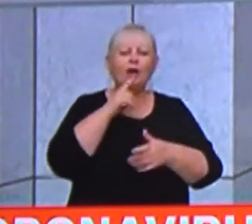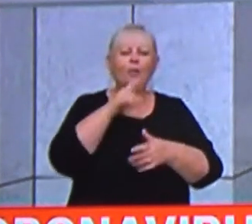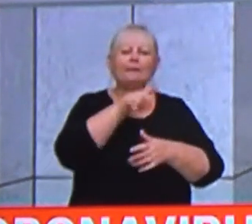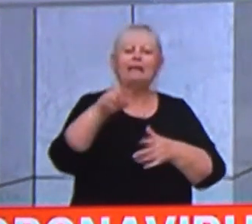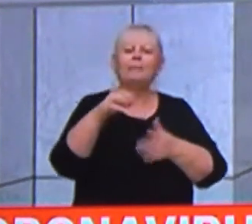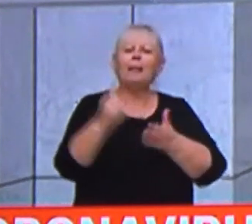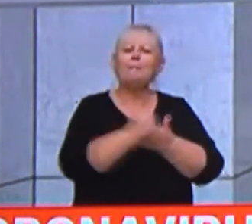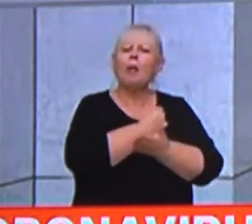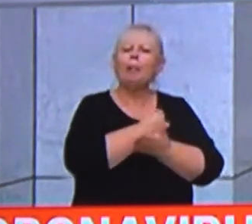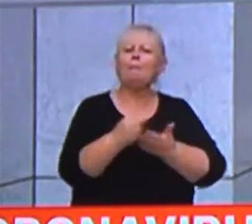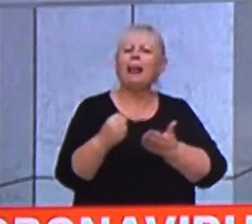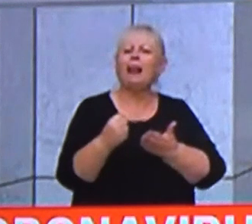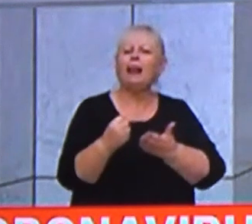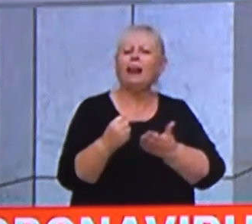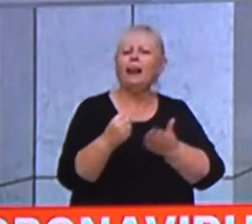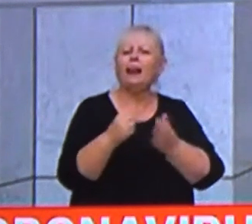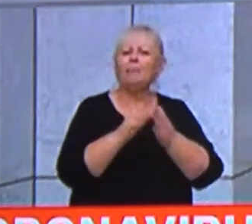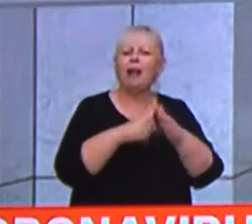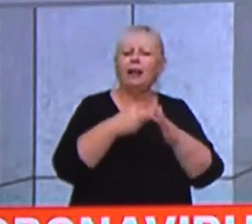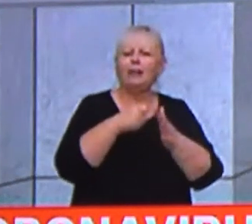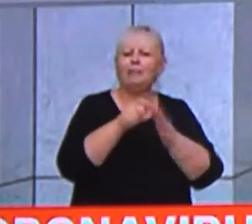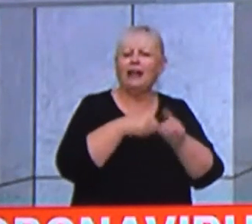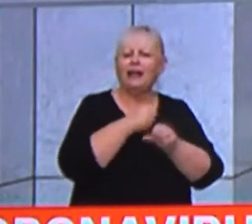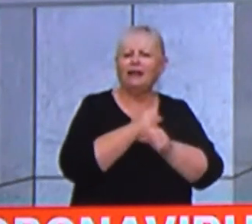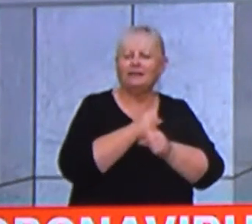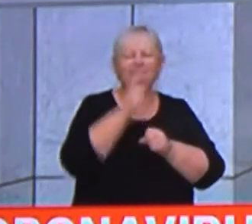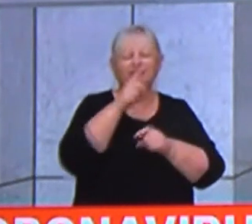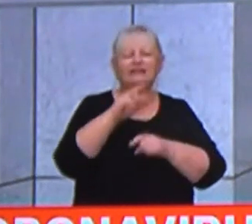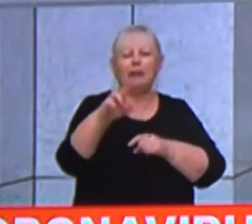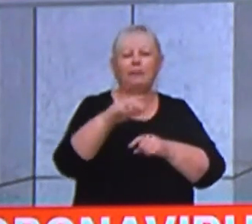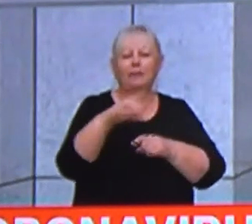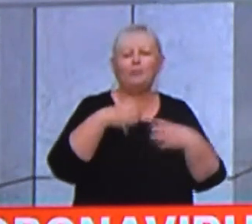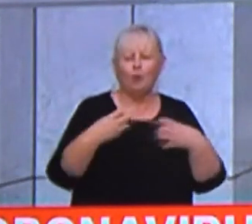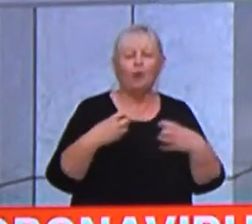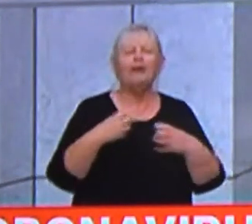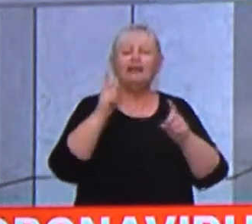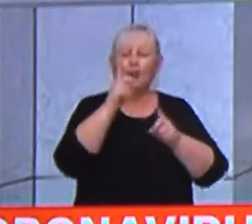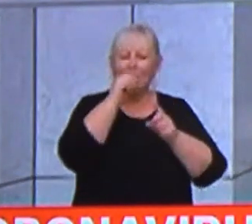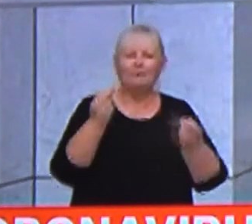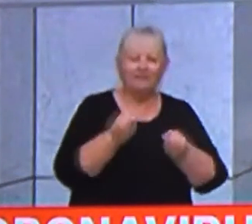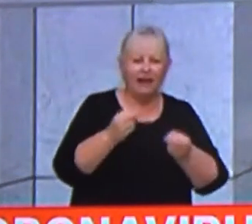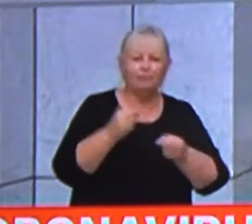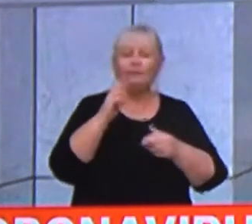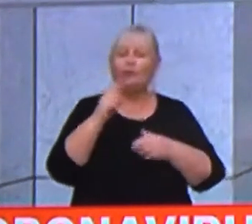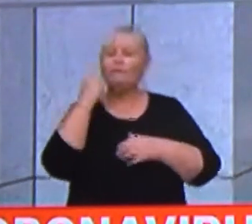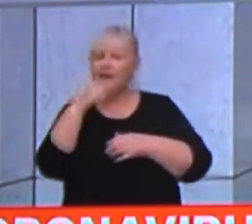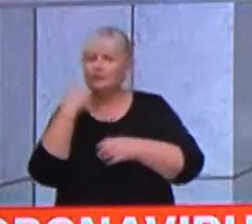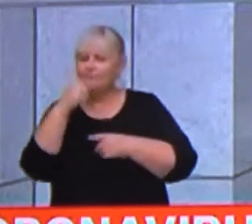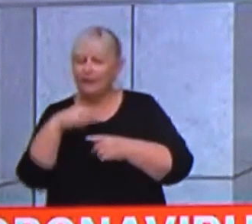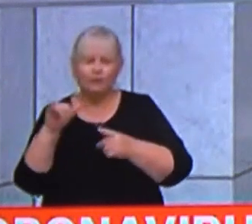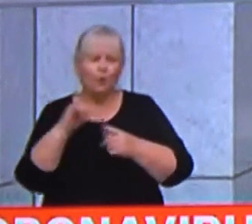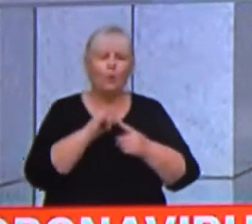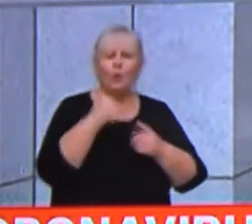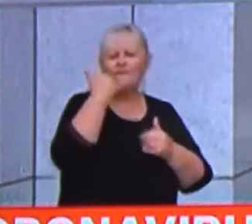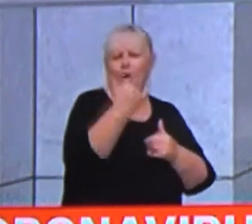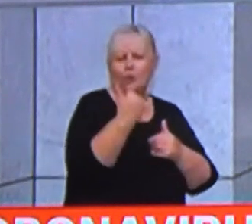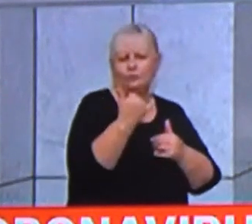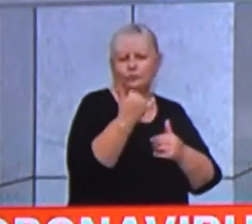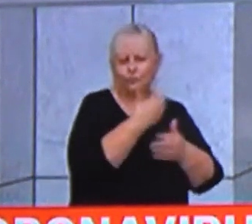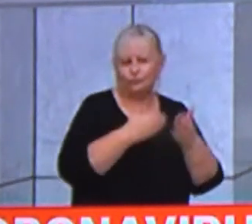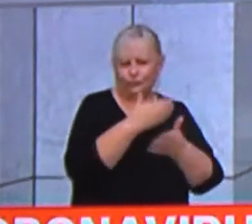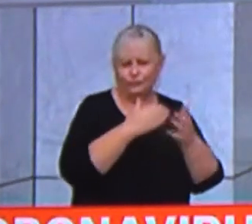telehealth services have already been delivered in only a very brief period of time. So that